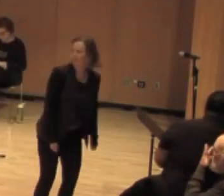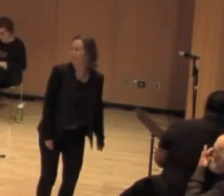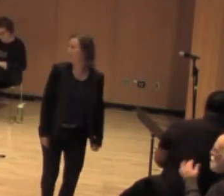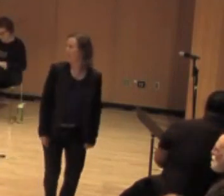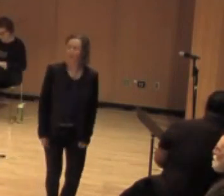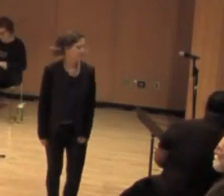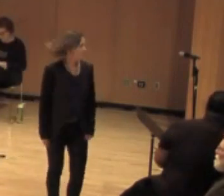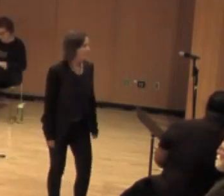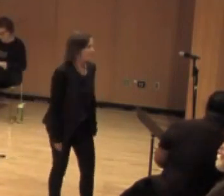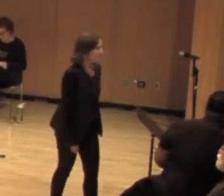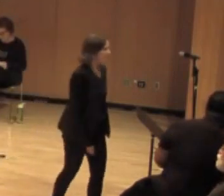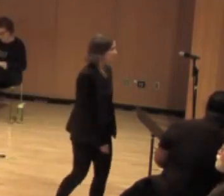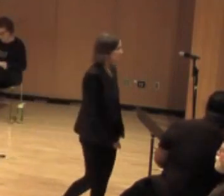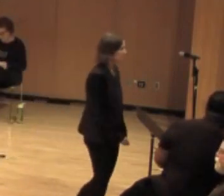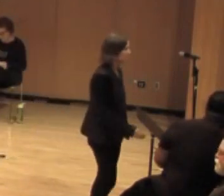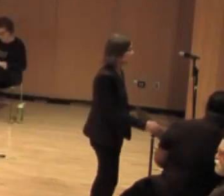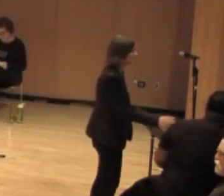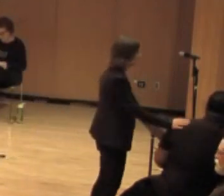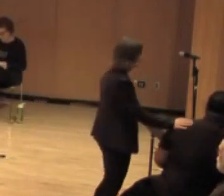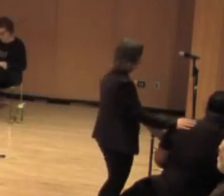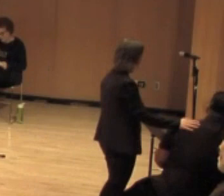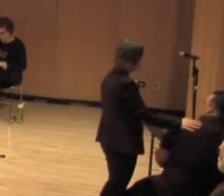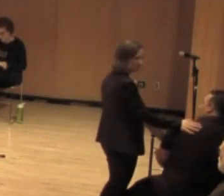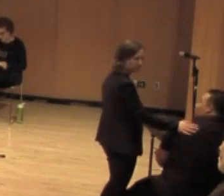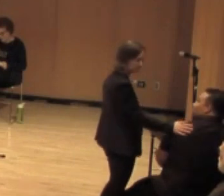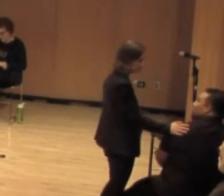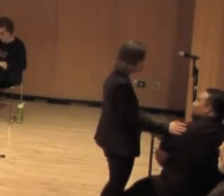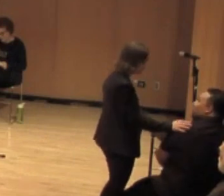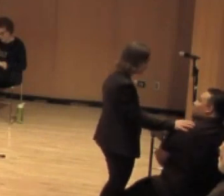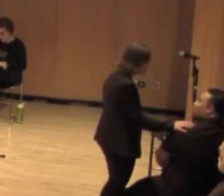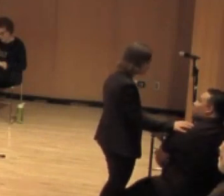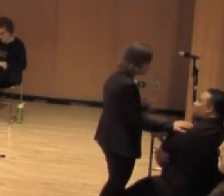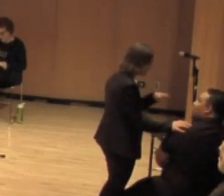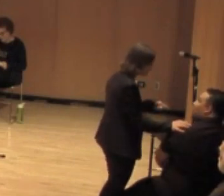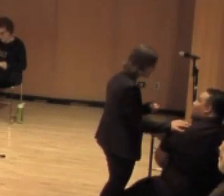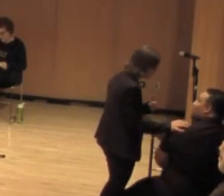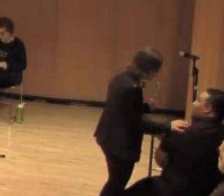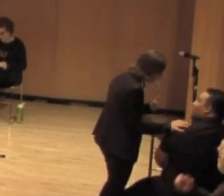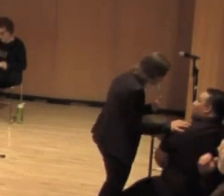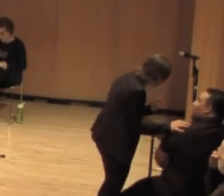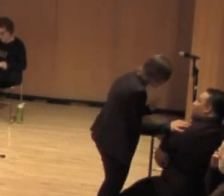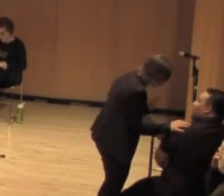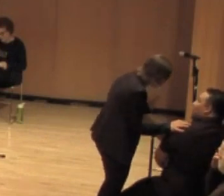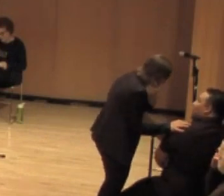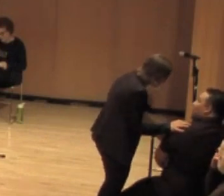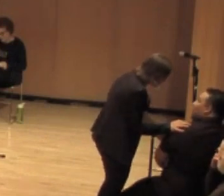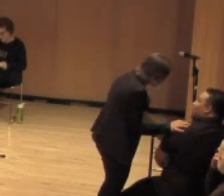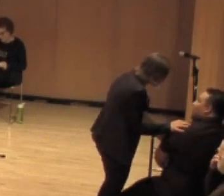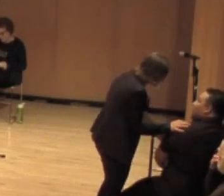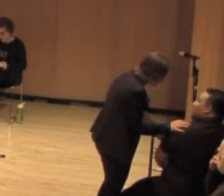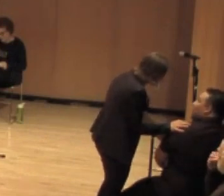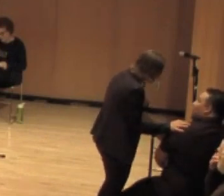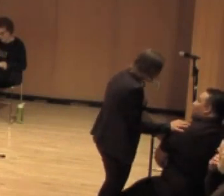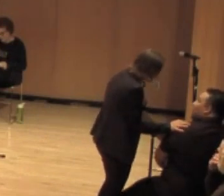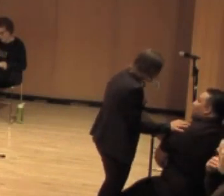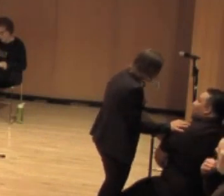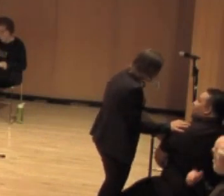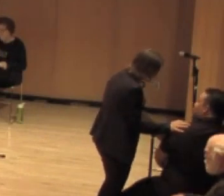it um I mean you guys are already sitting but would you rather kind of sit like just sit